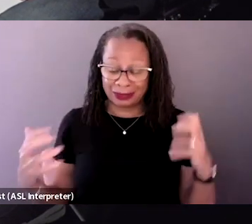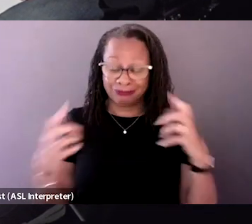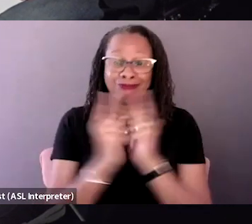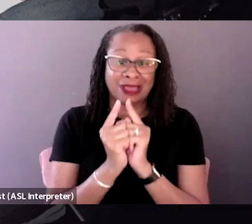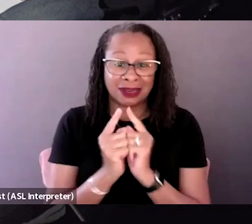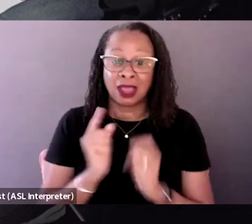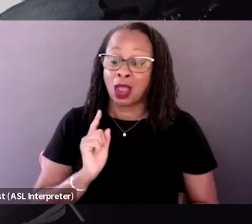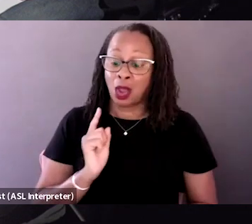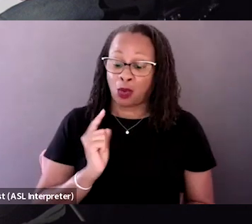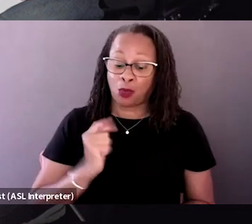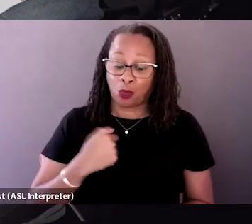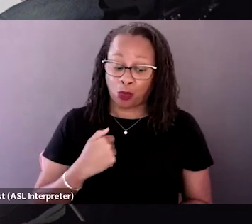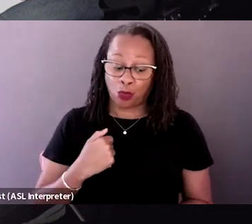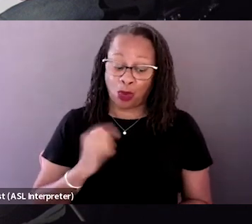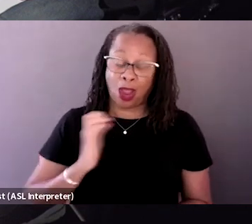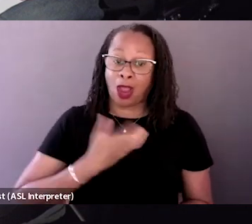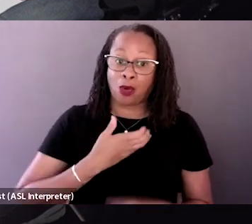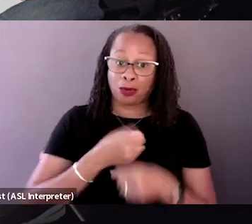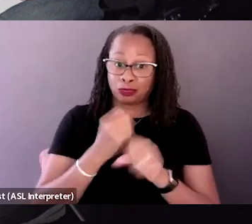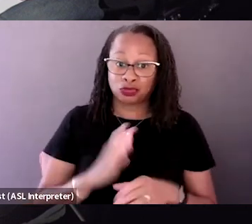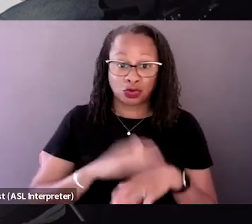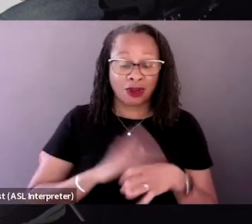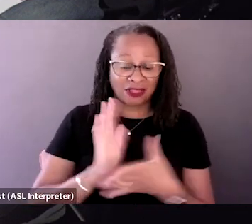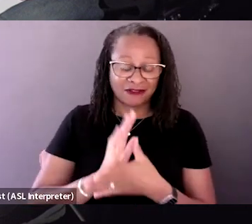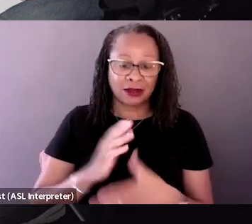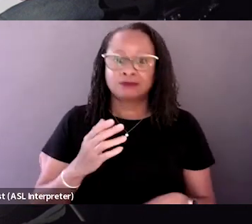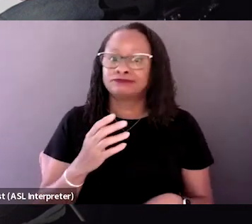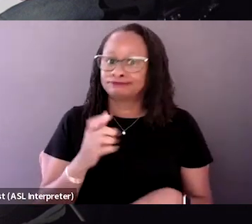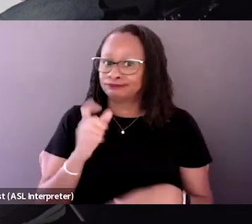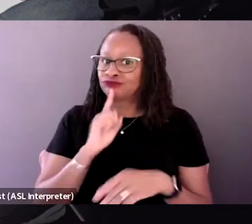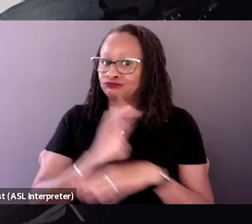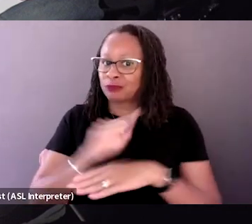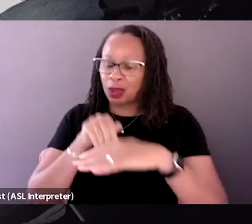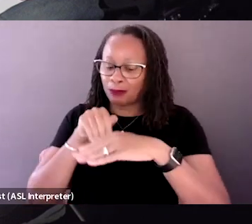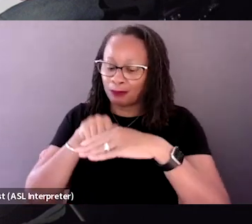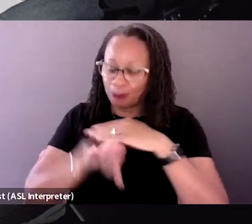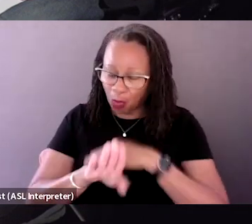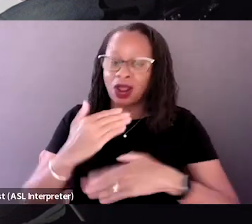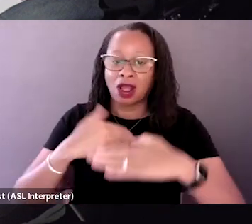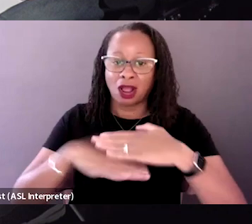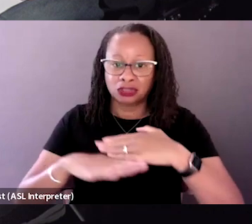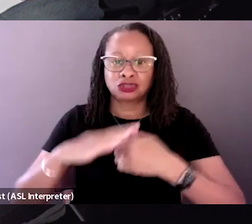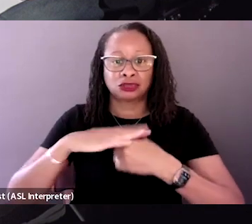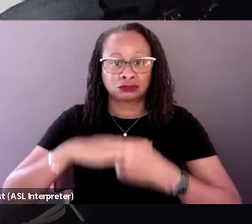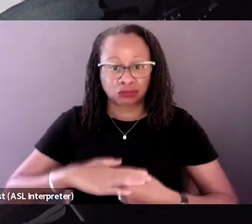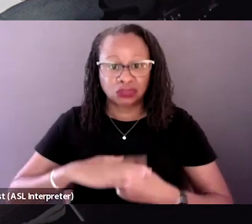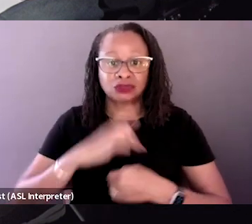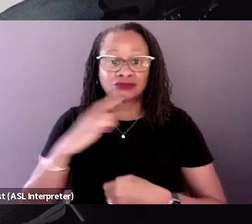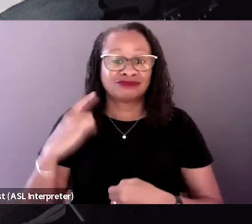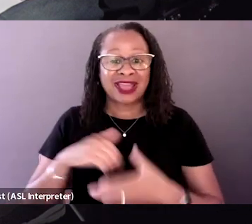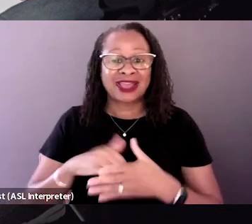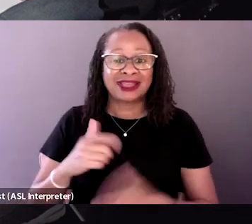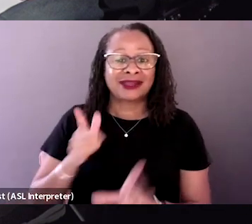together. One of our producers on the film is actually was born under Russian oppression in